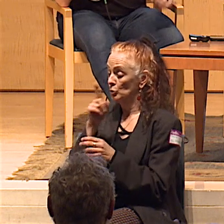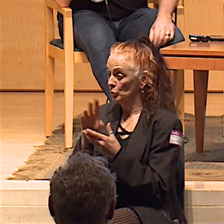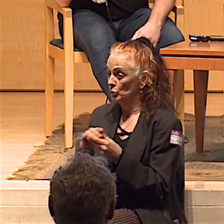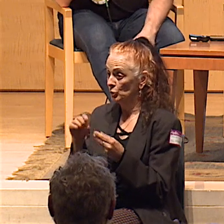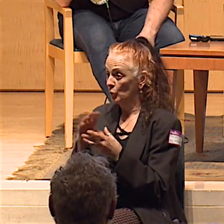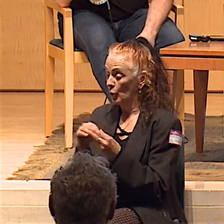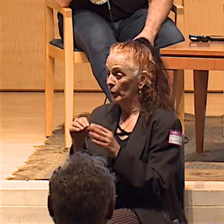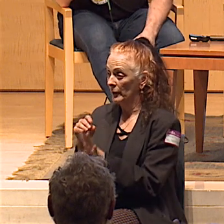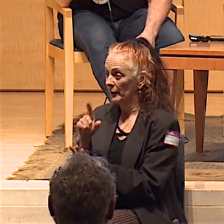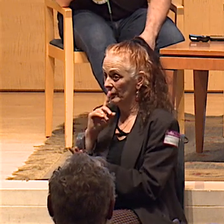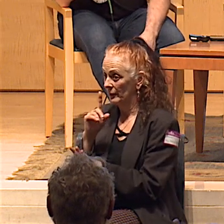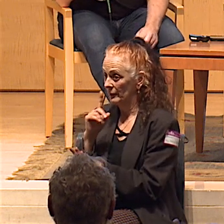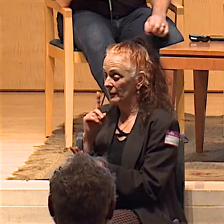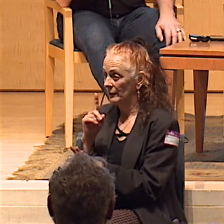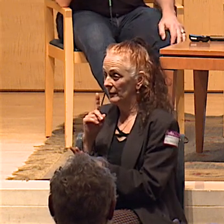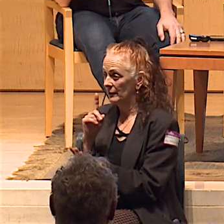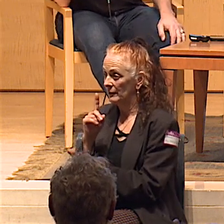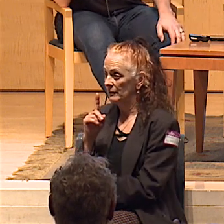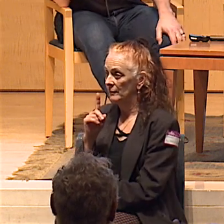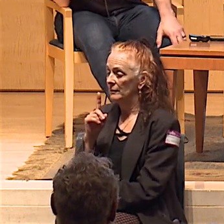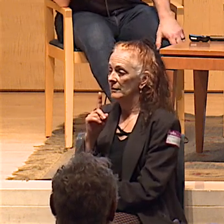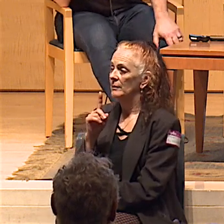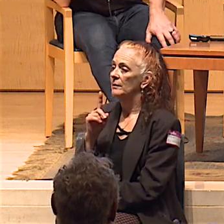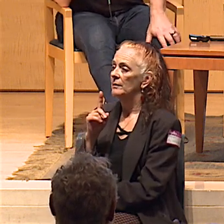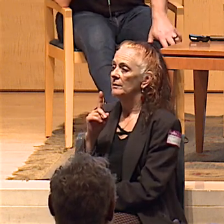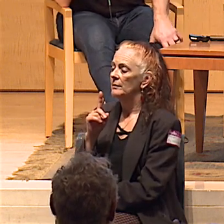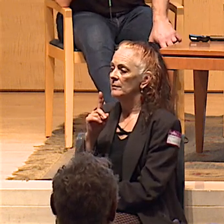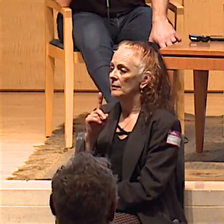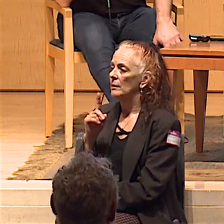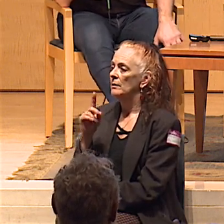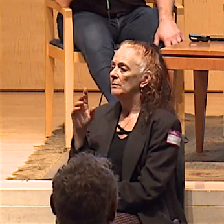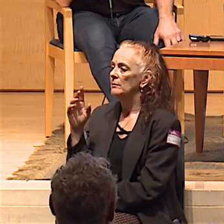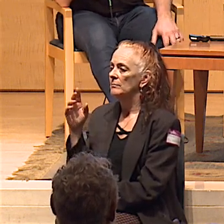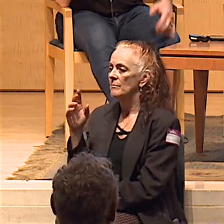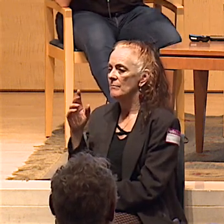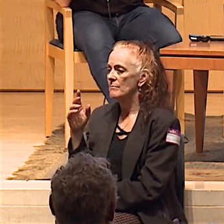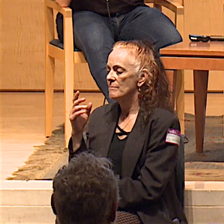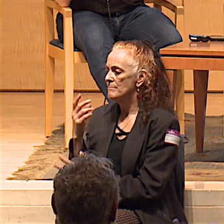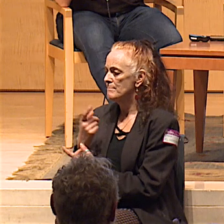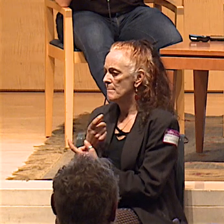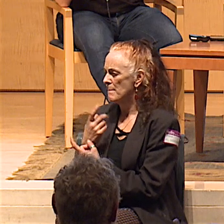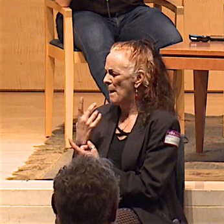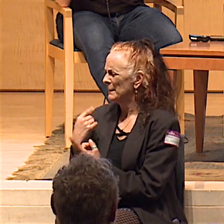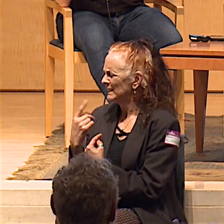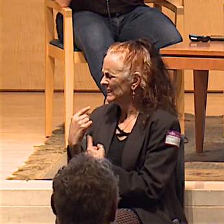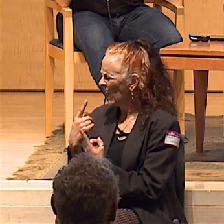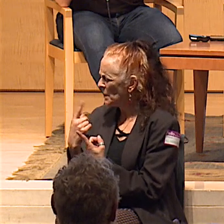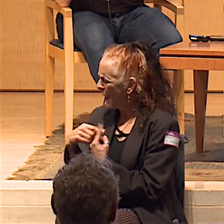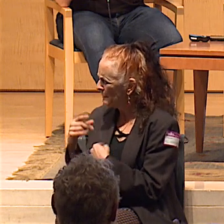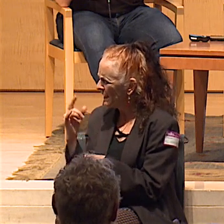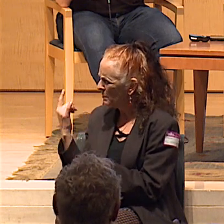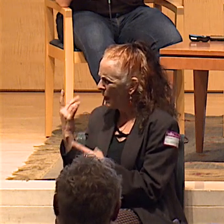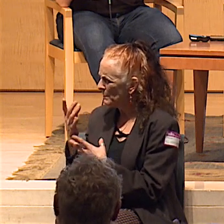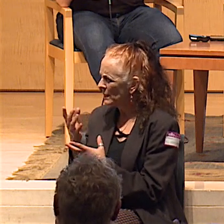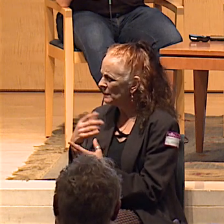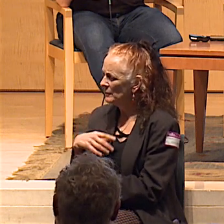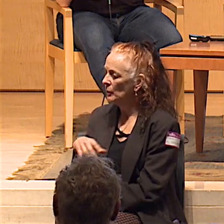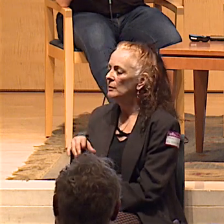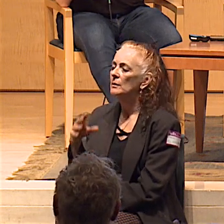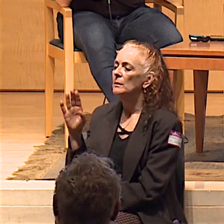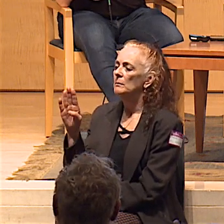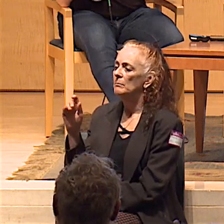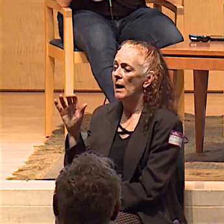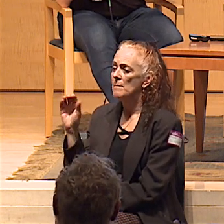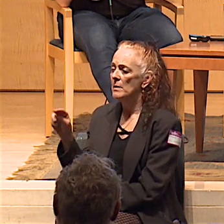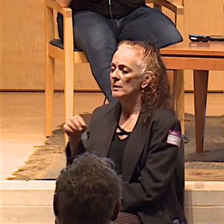Batman is not real, people. Neither is Robin, but some friends of mine were hired to be to